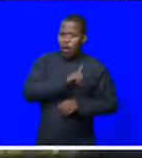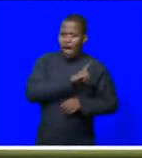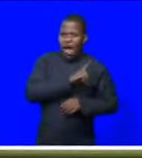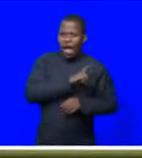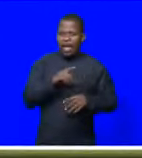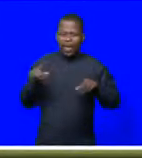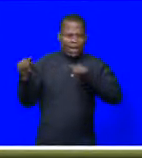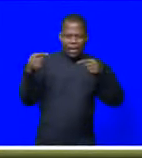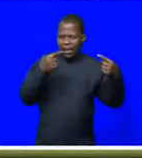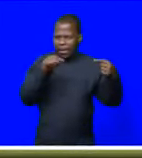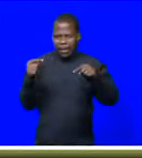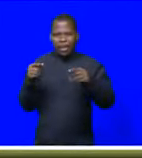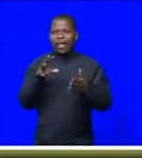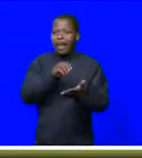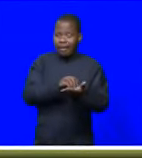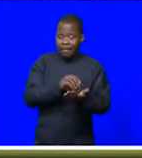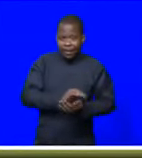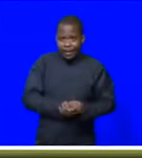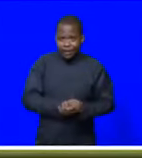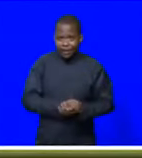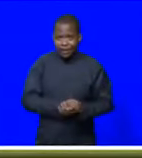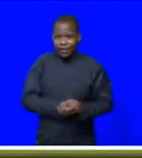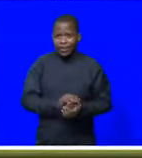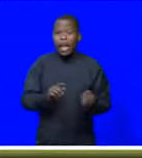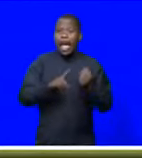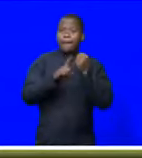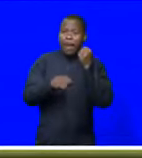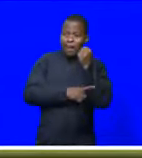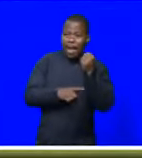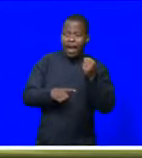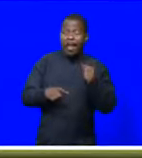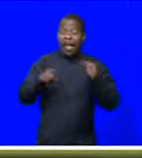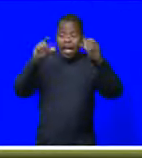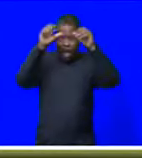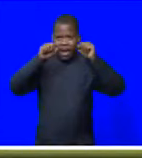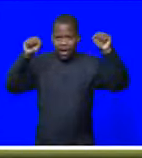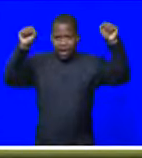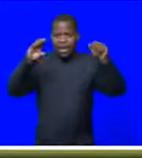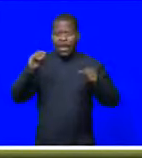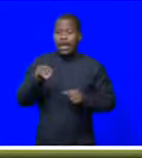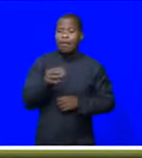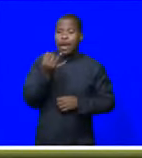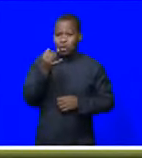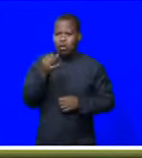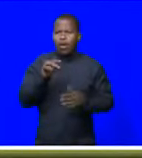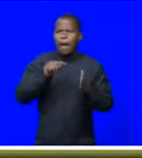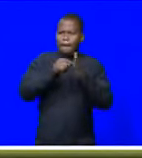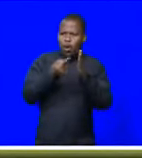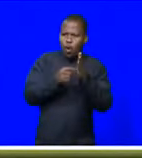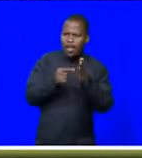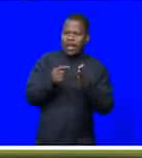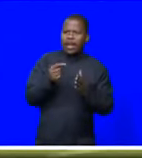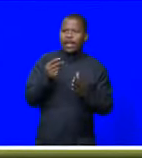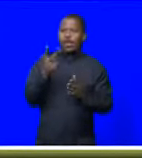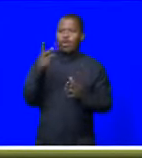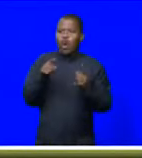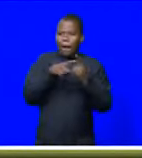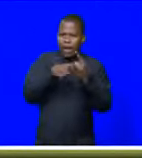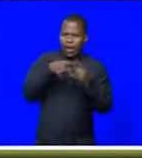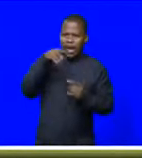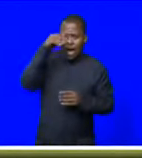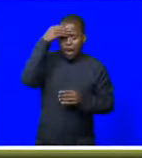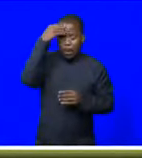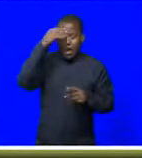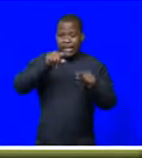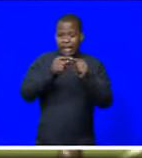were unfolding at the stadium. Highlanders are now second, 2 points behind Log leaders Royal Leopard, who are 61